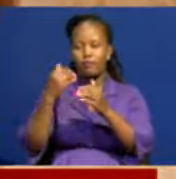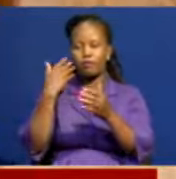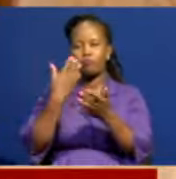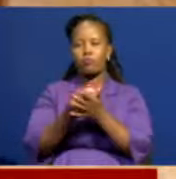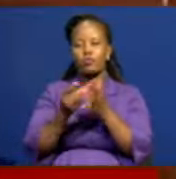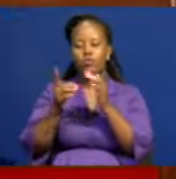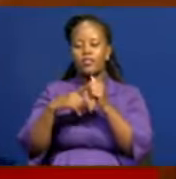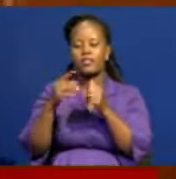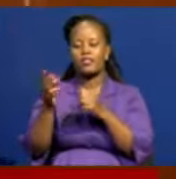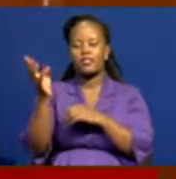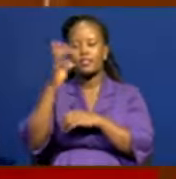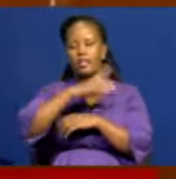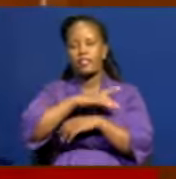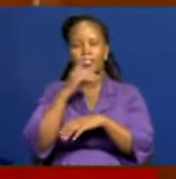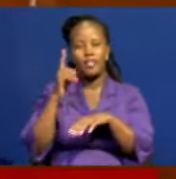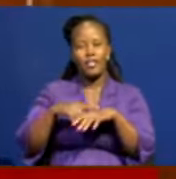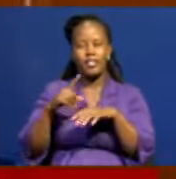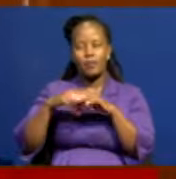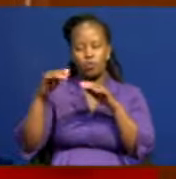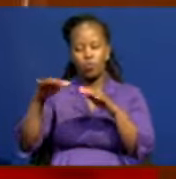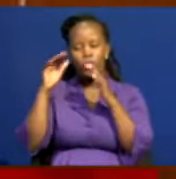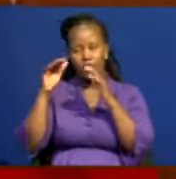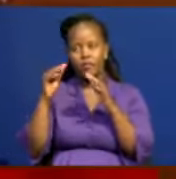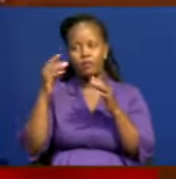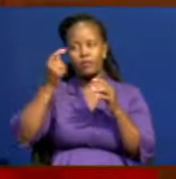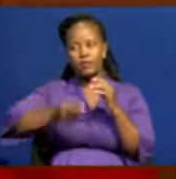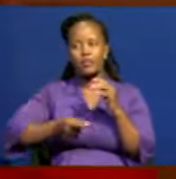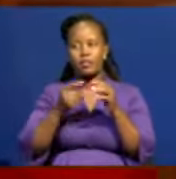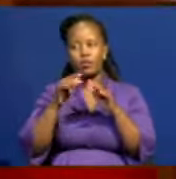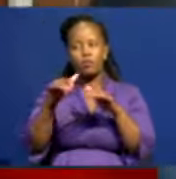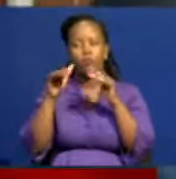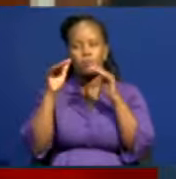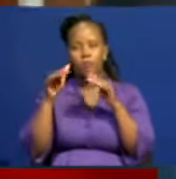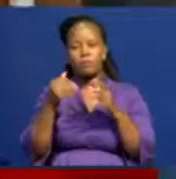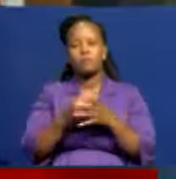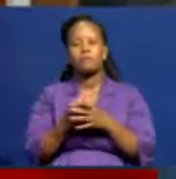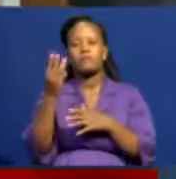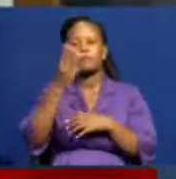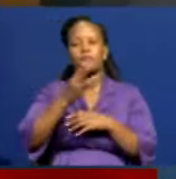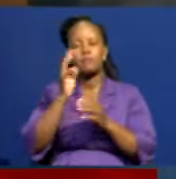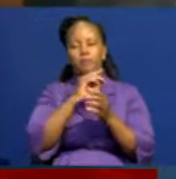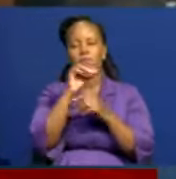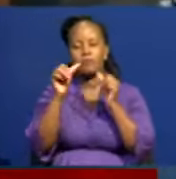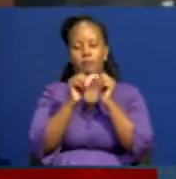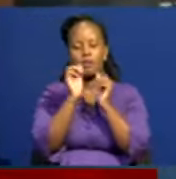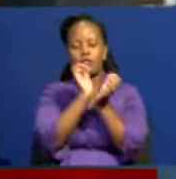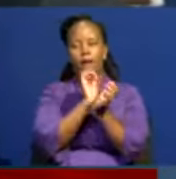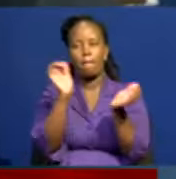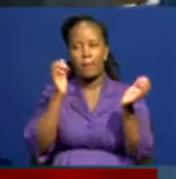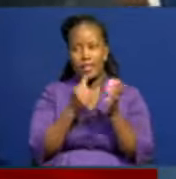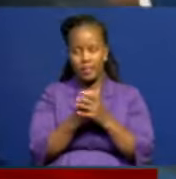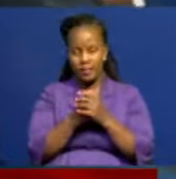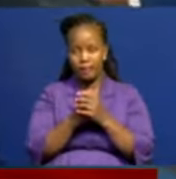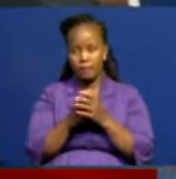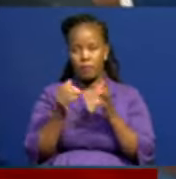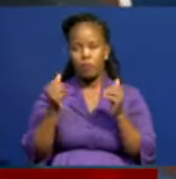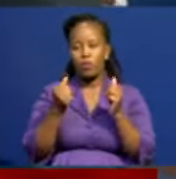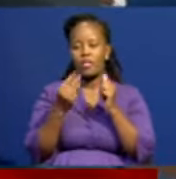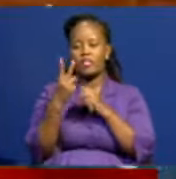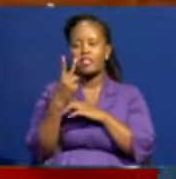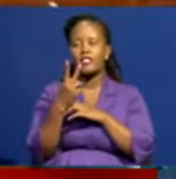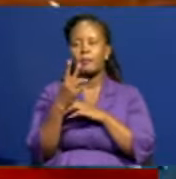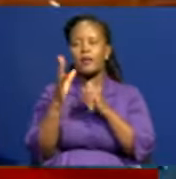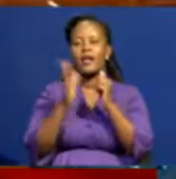as she verifies charges against him pending a ruling on bail. According to the prosecution, on December 9th, the